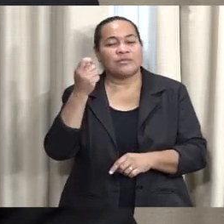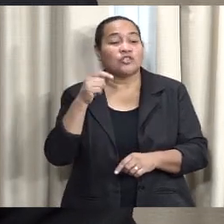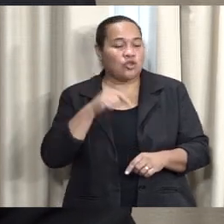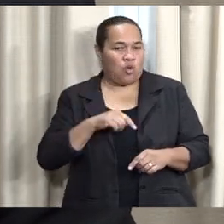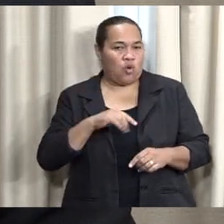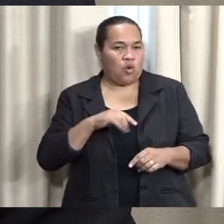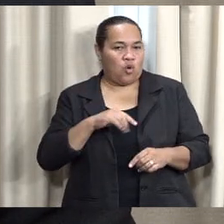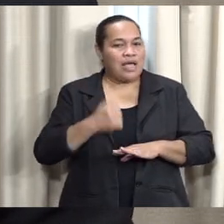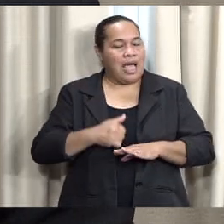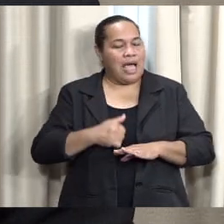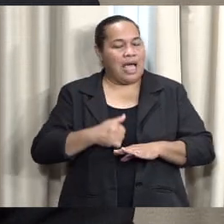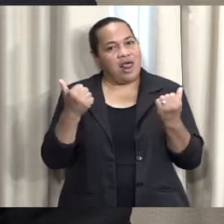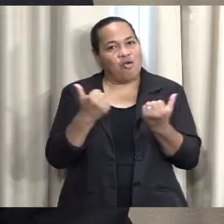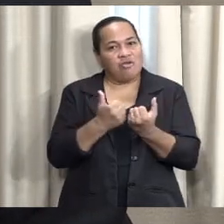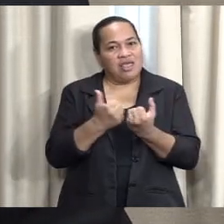taking.